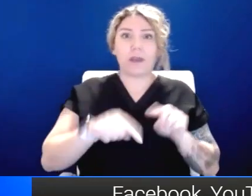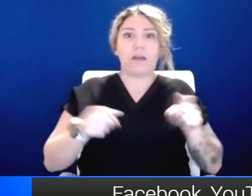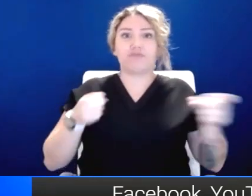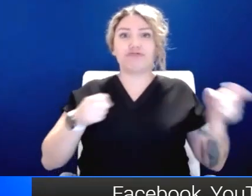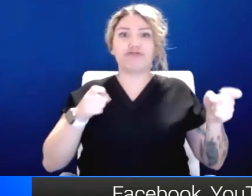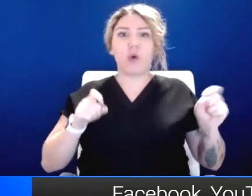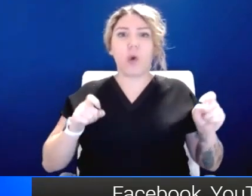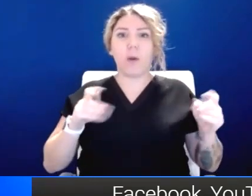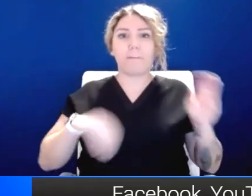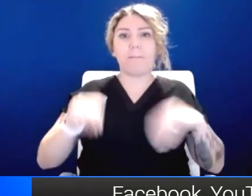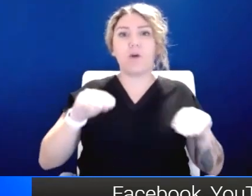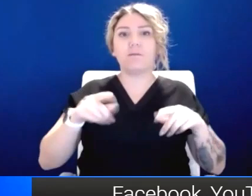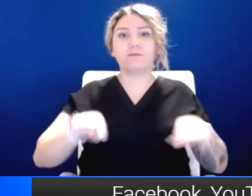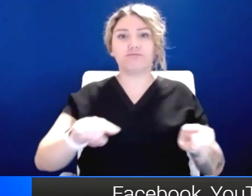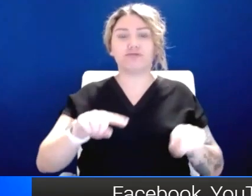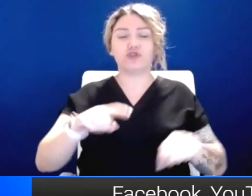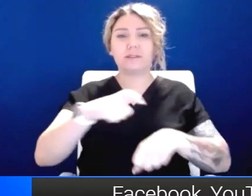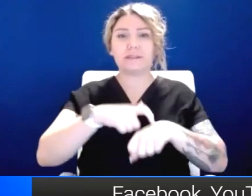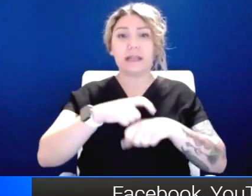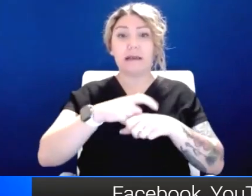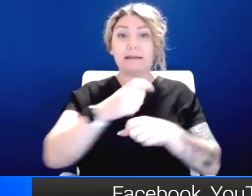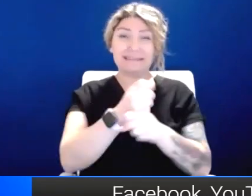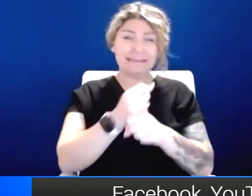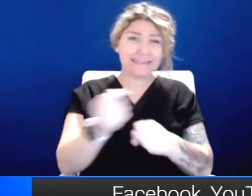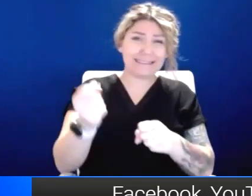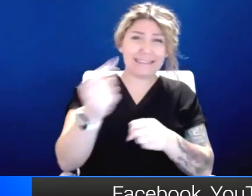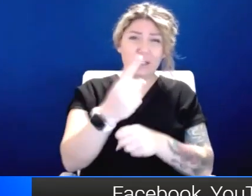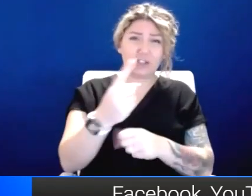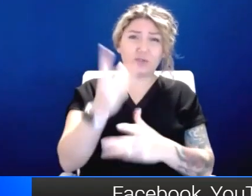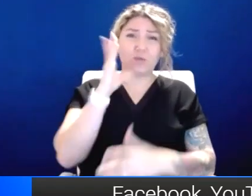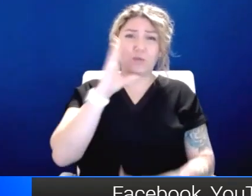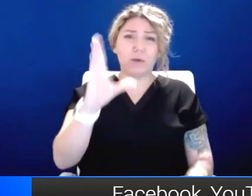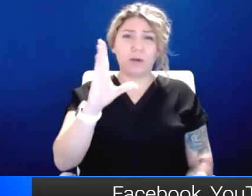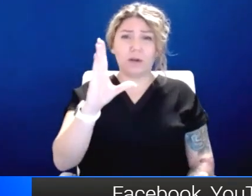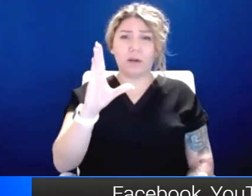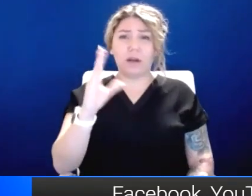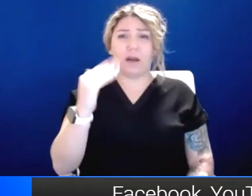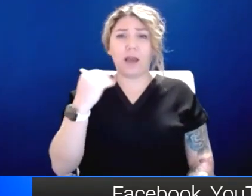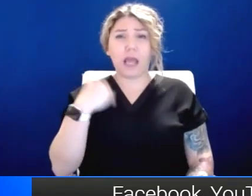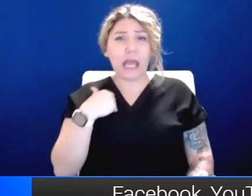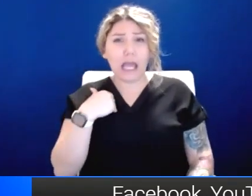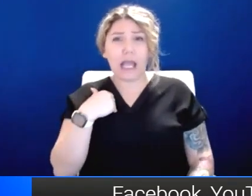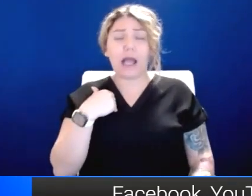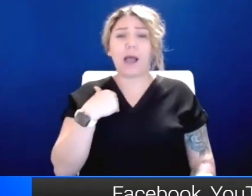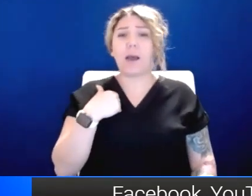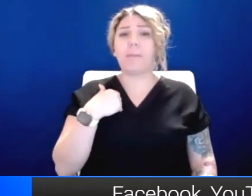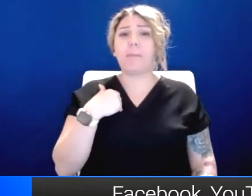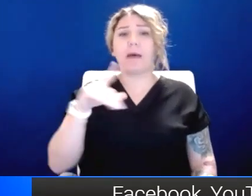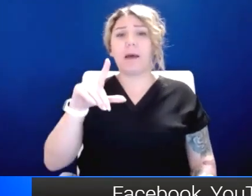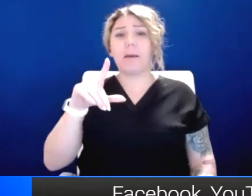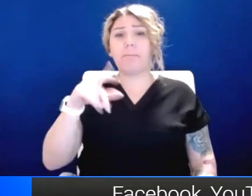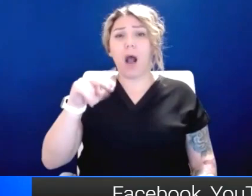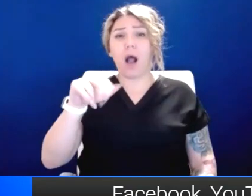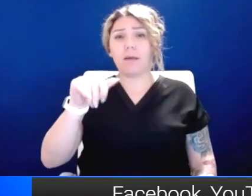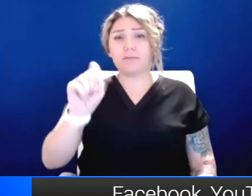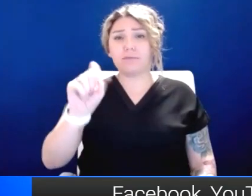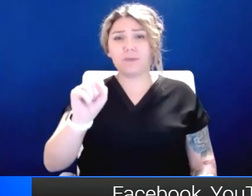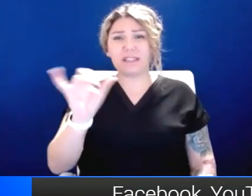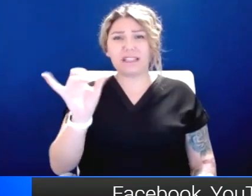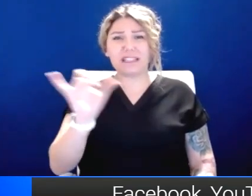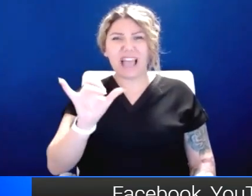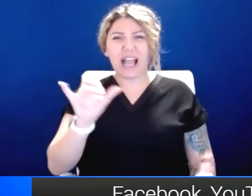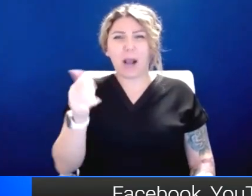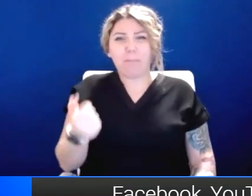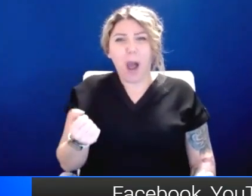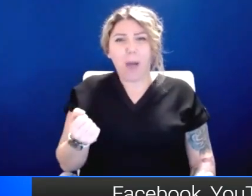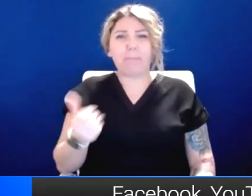day. In the next year or so, we are going to have pumps, levodopa pumps that would be like diabetic pumps that would deliver the